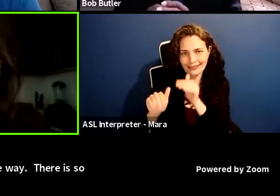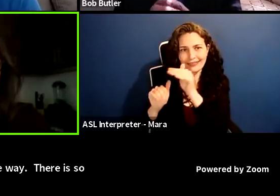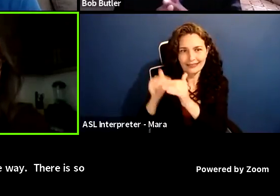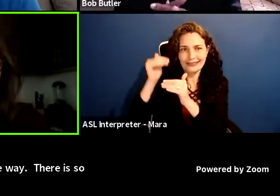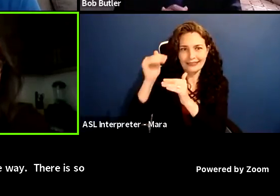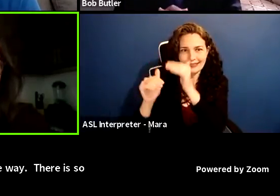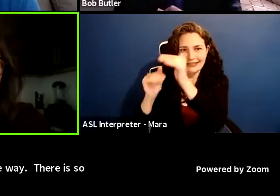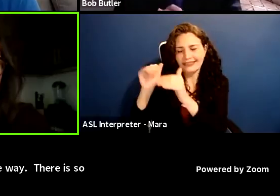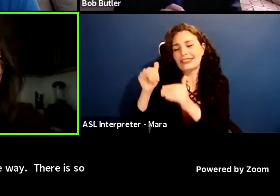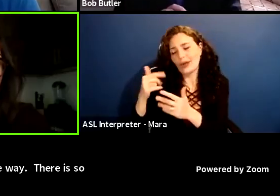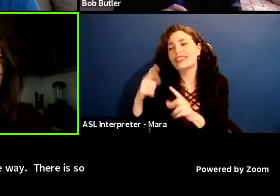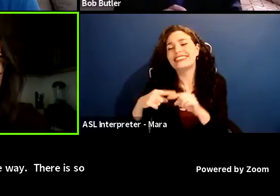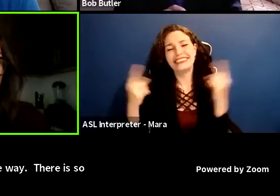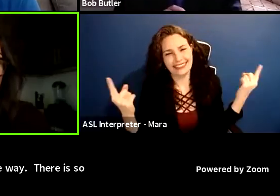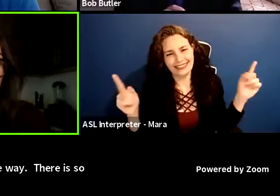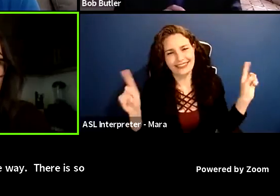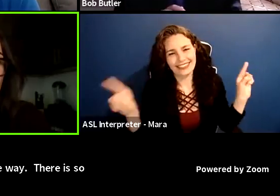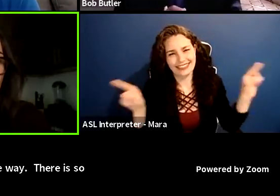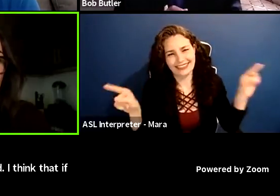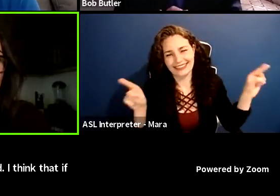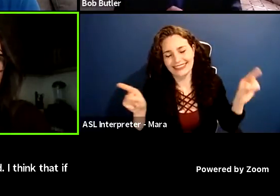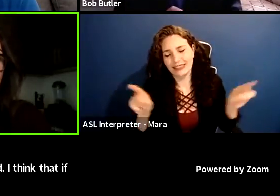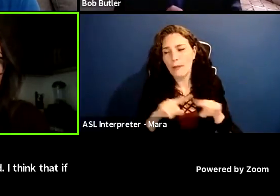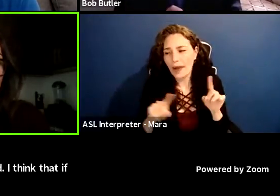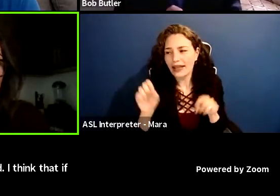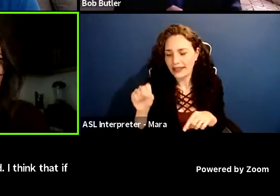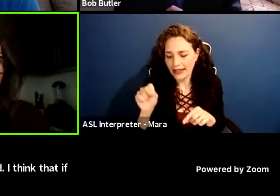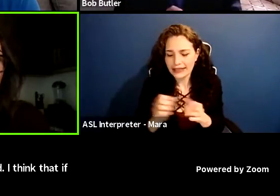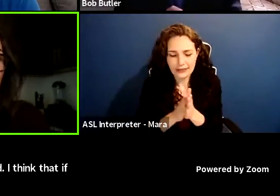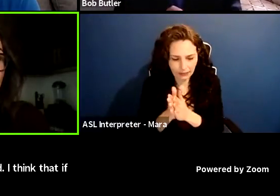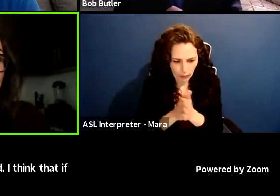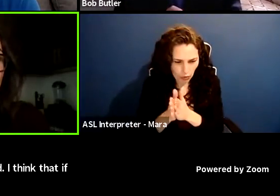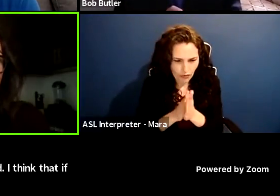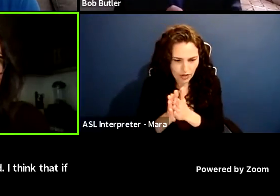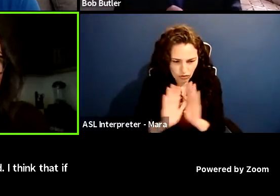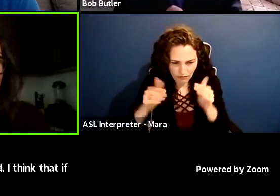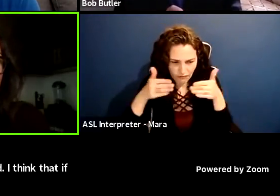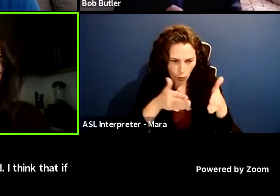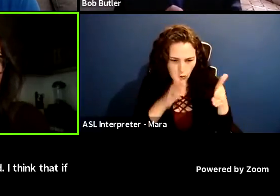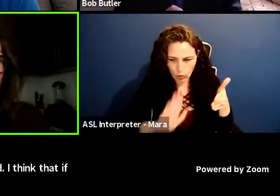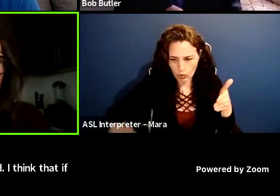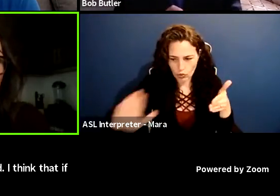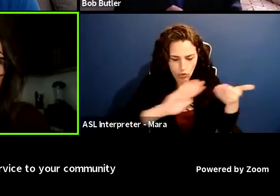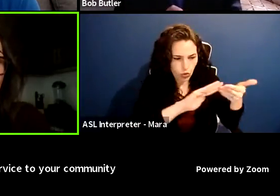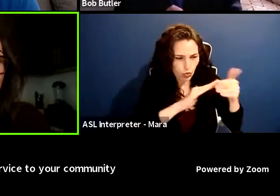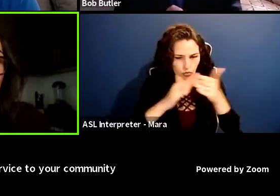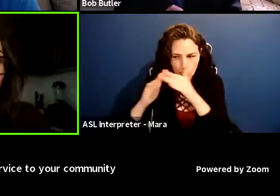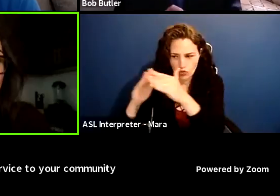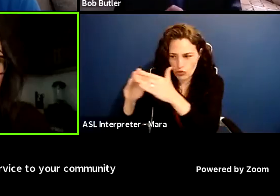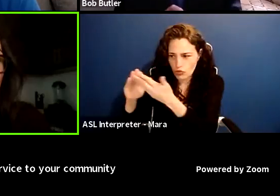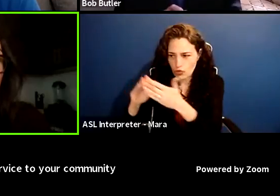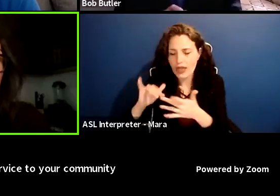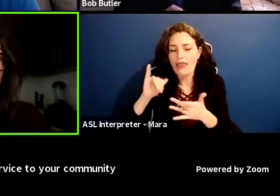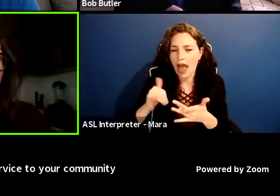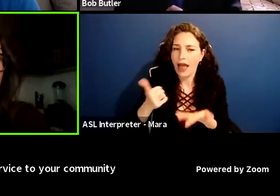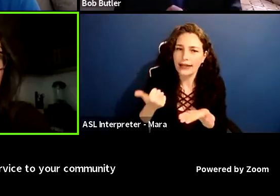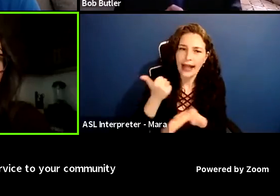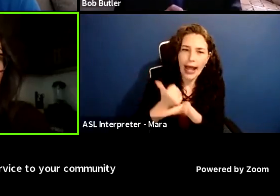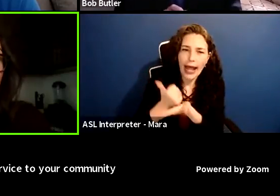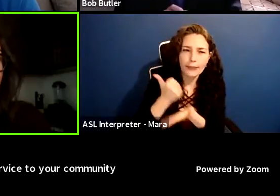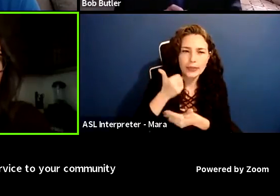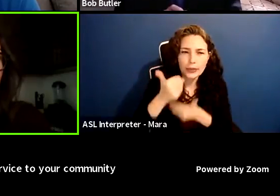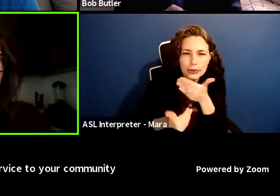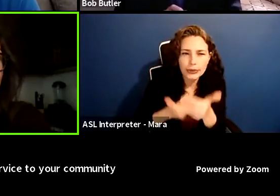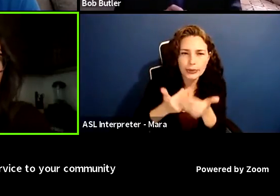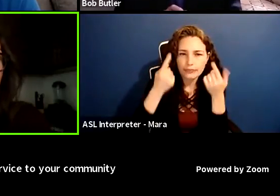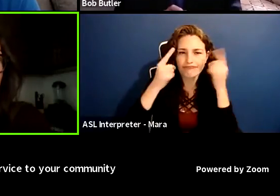the motivation is there to be of service to your community, that can get you through some pretty dark times. But it is